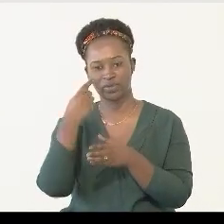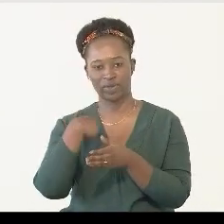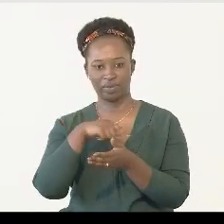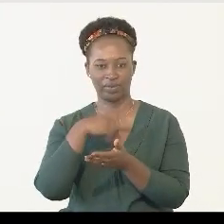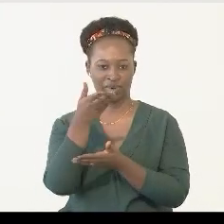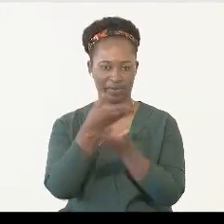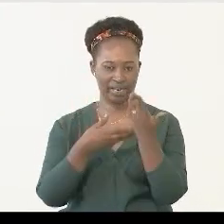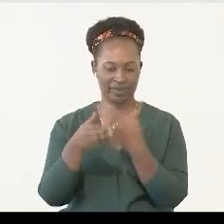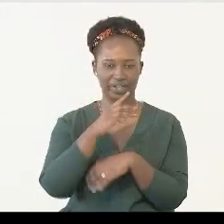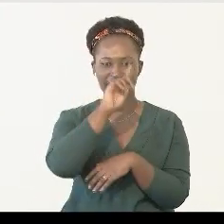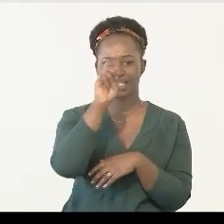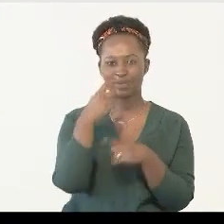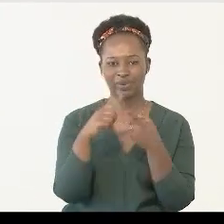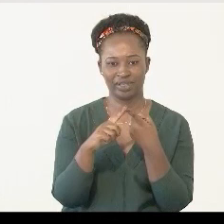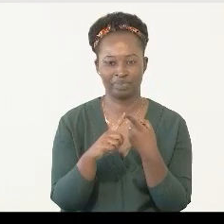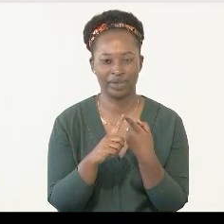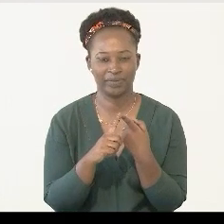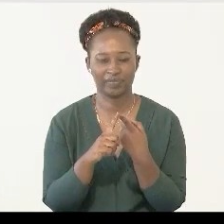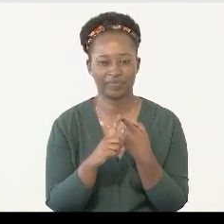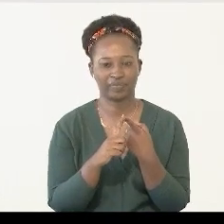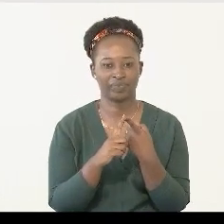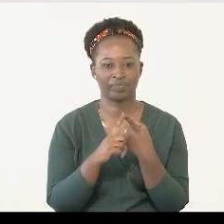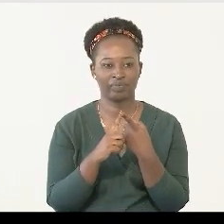discuss. Question number 1.